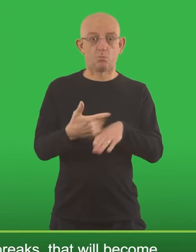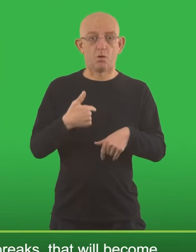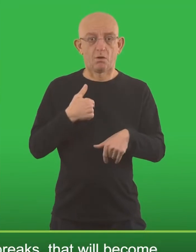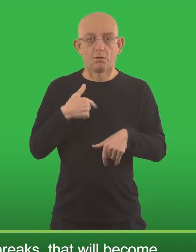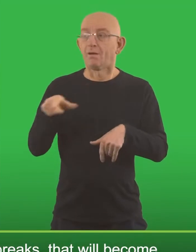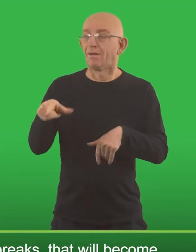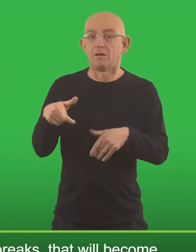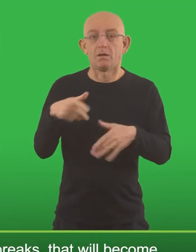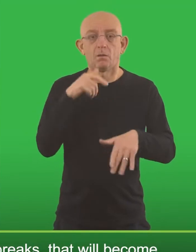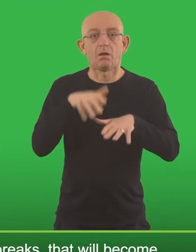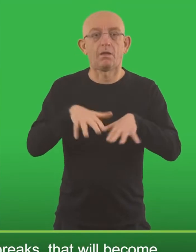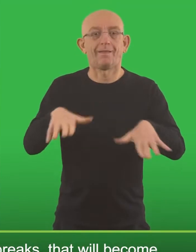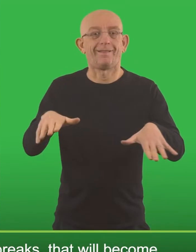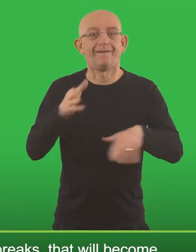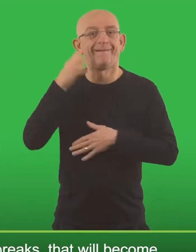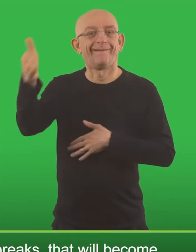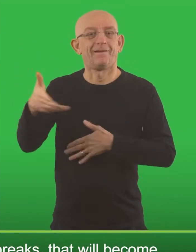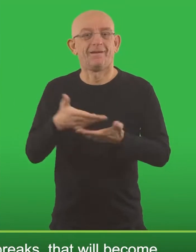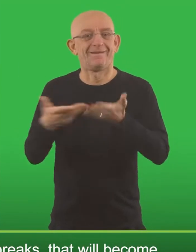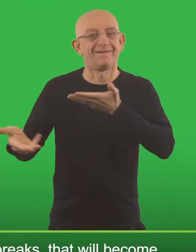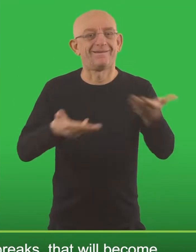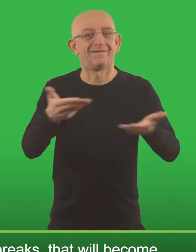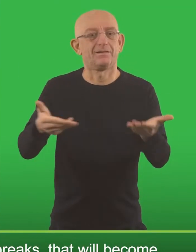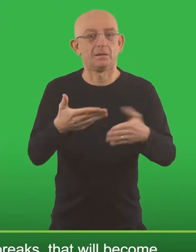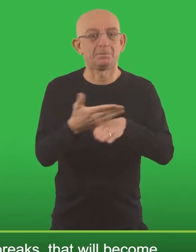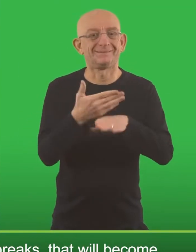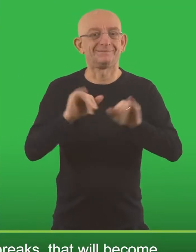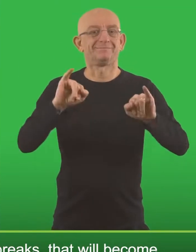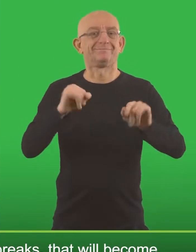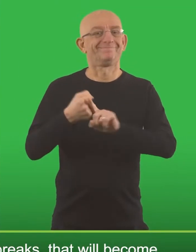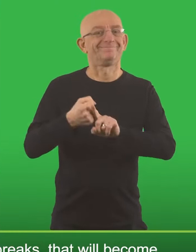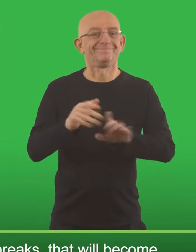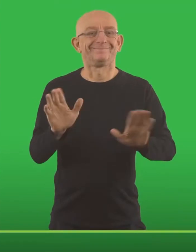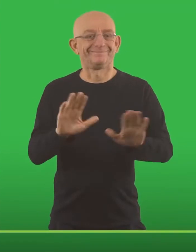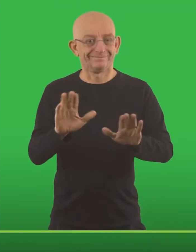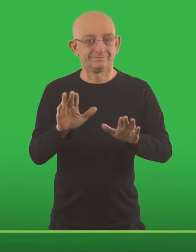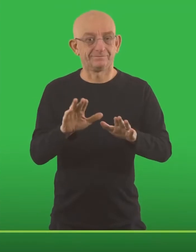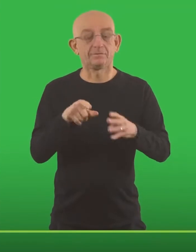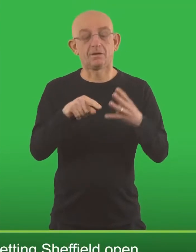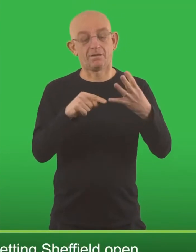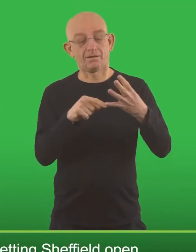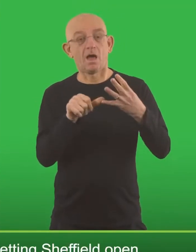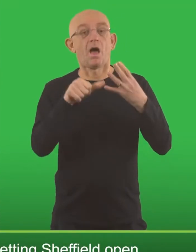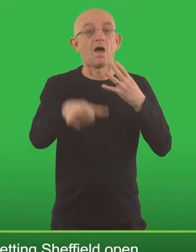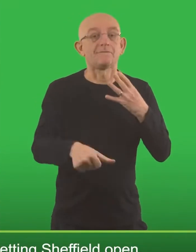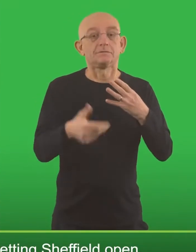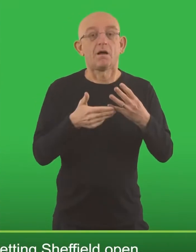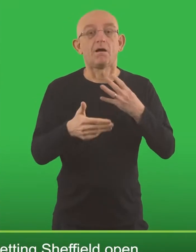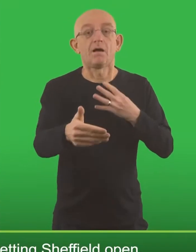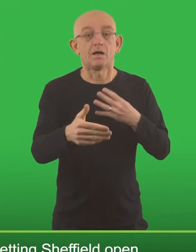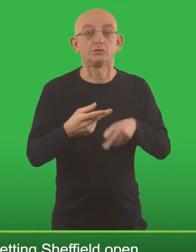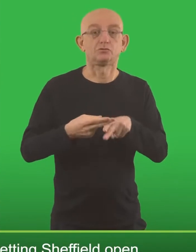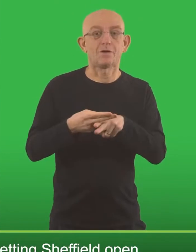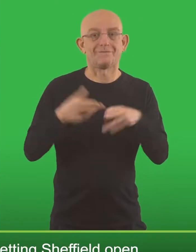work and we will see workplace outbreaks, that will become an issue for business continuity for all of our workplaces. Post step 4, we